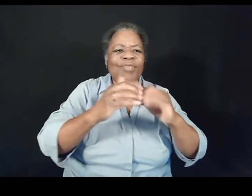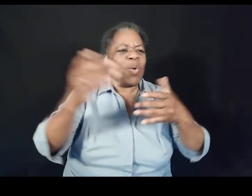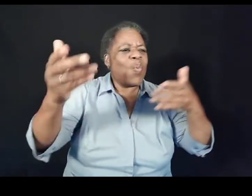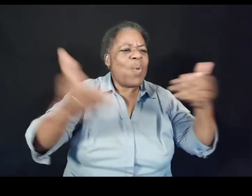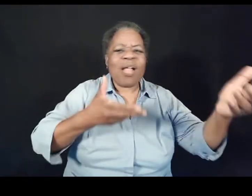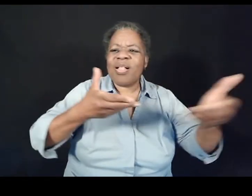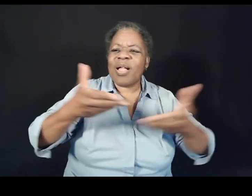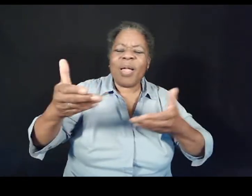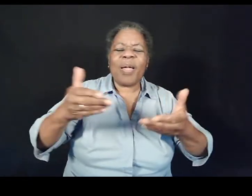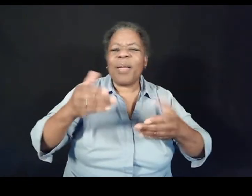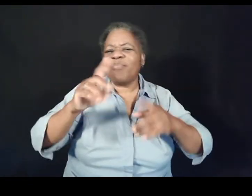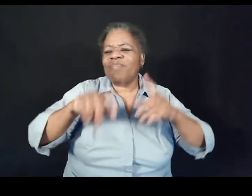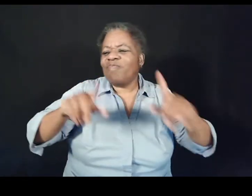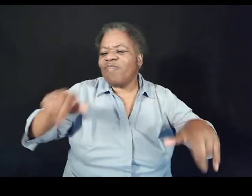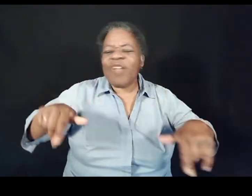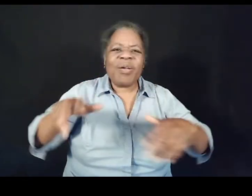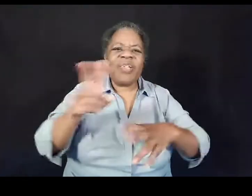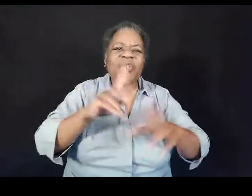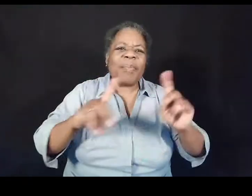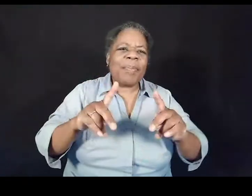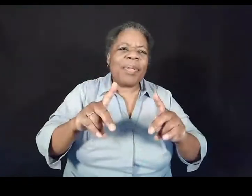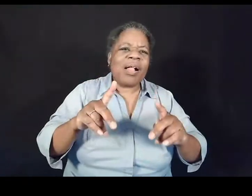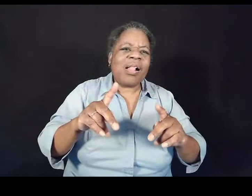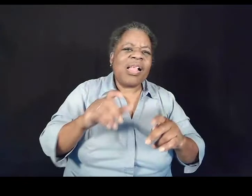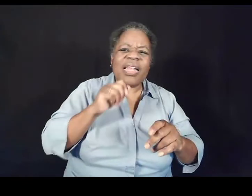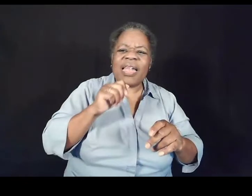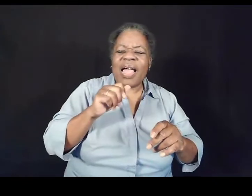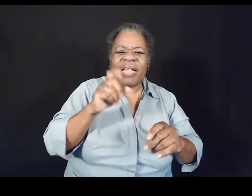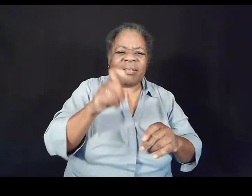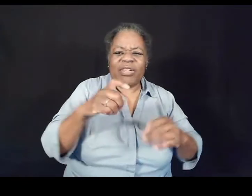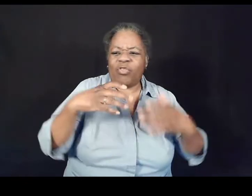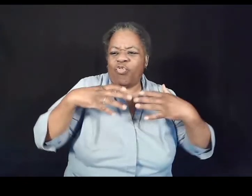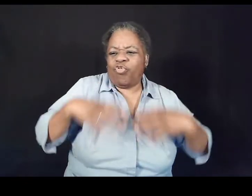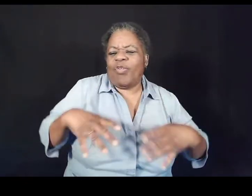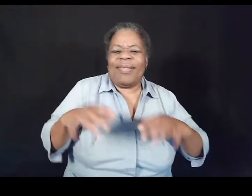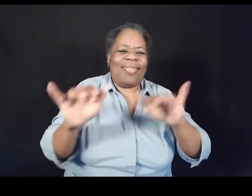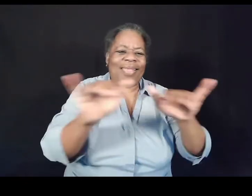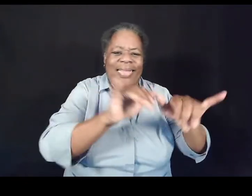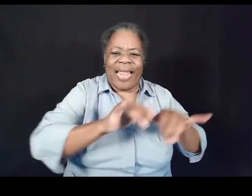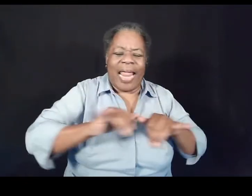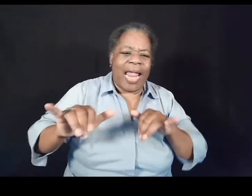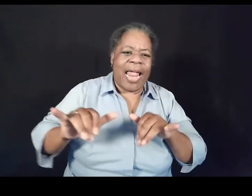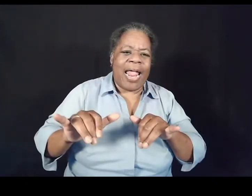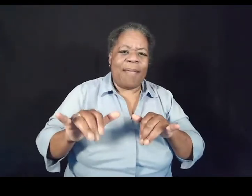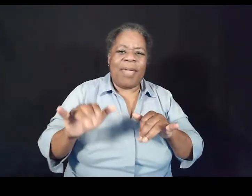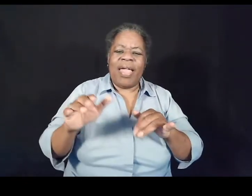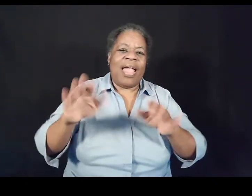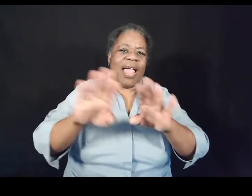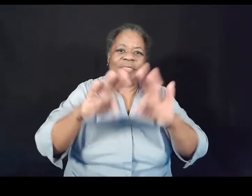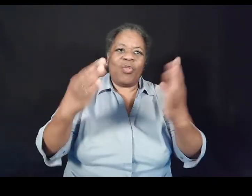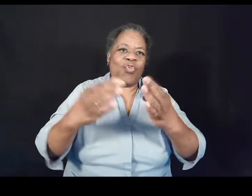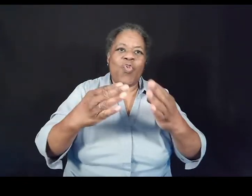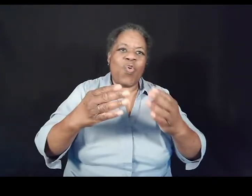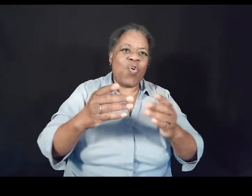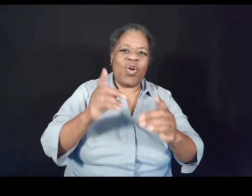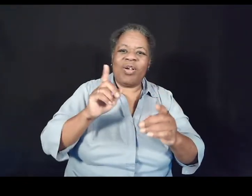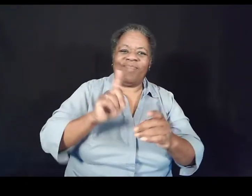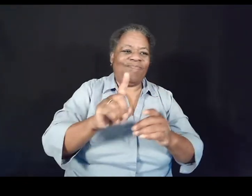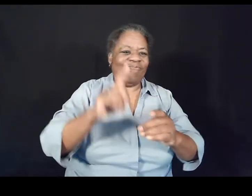people. We don't have dress codes anymore. We have greeters at the door welcoming every person with a